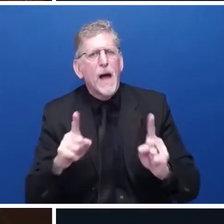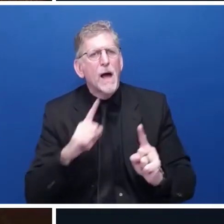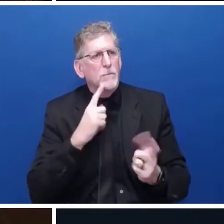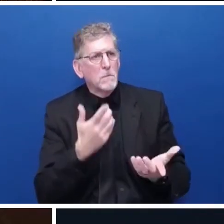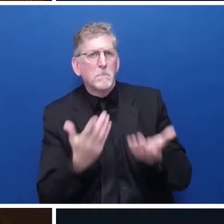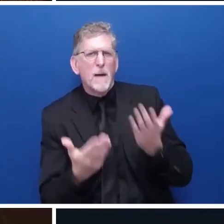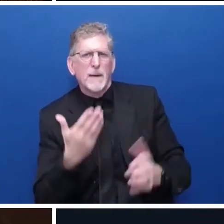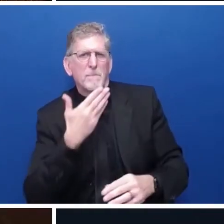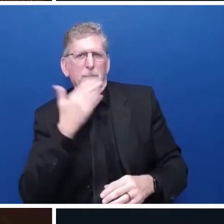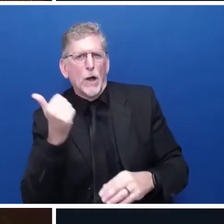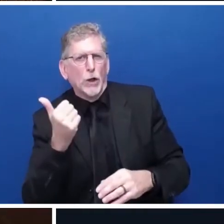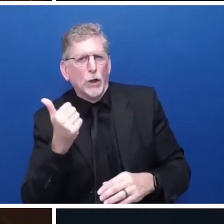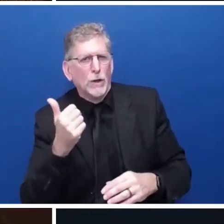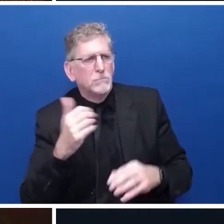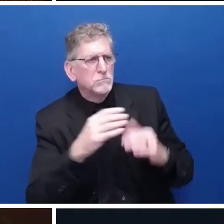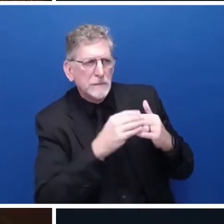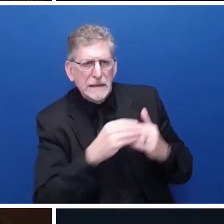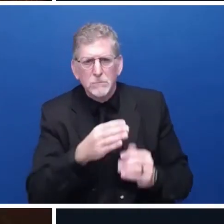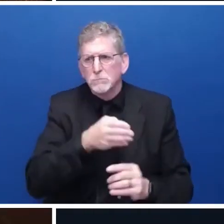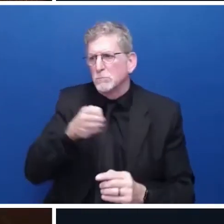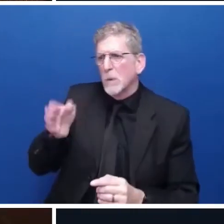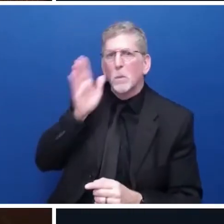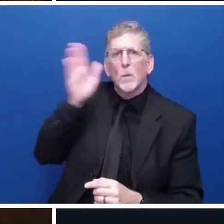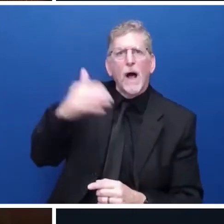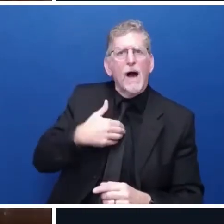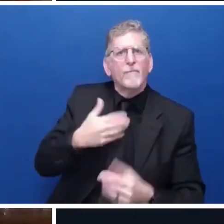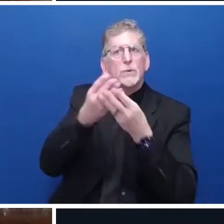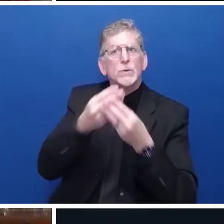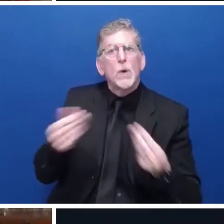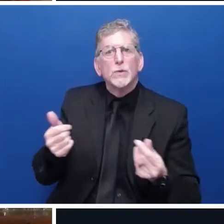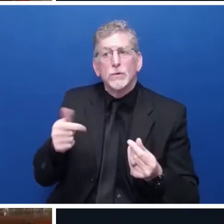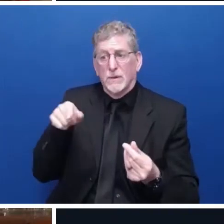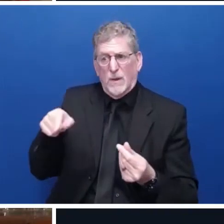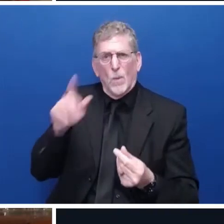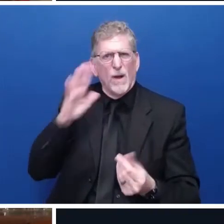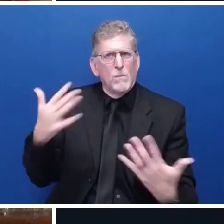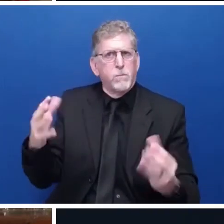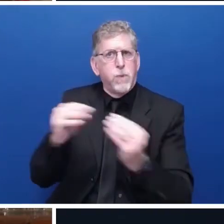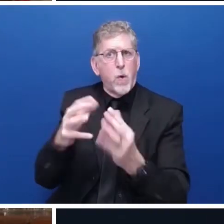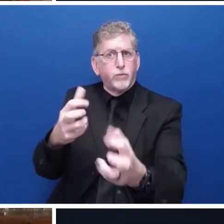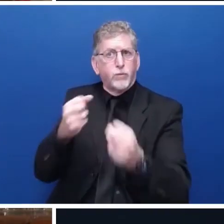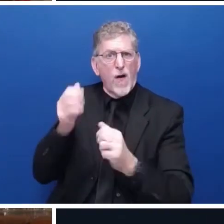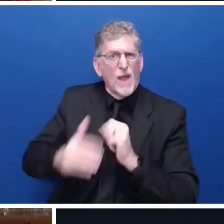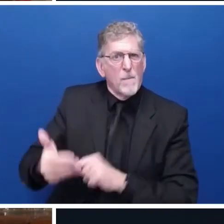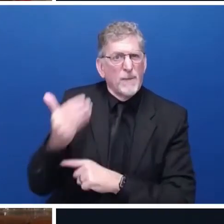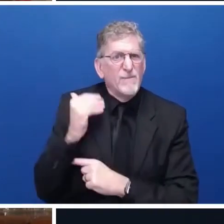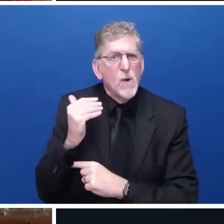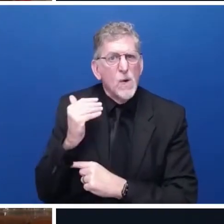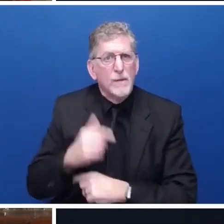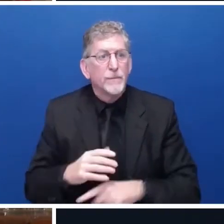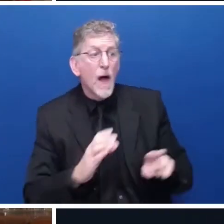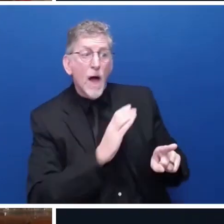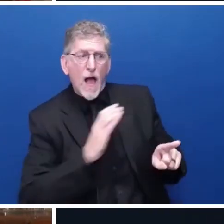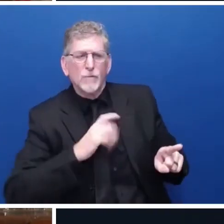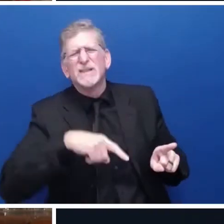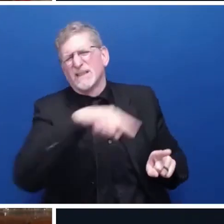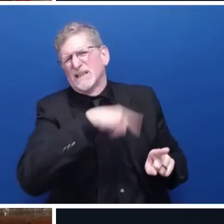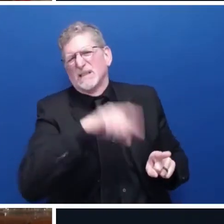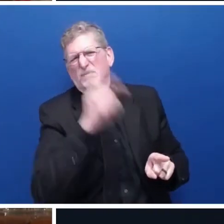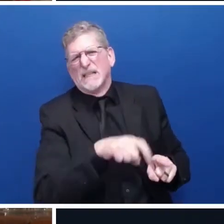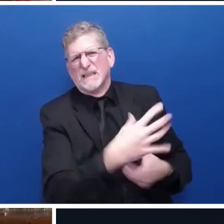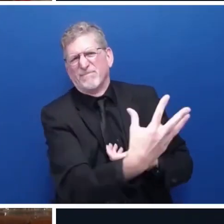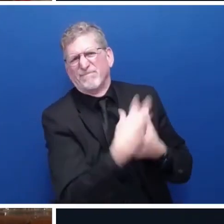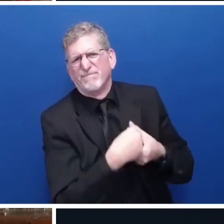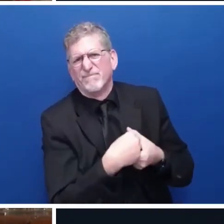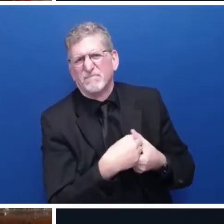before. Congressional action will not be necessary. It's already time-tested and approved. And as time goes by, I believe